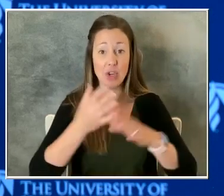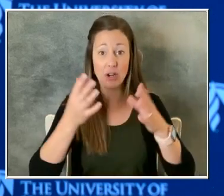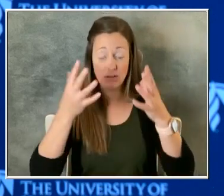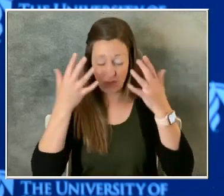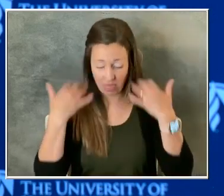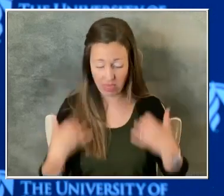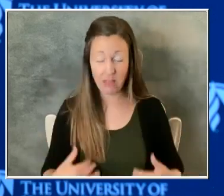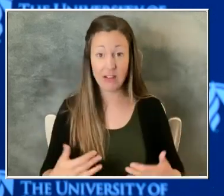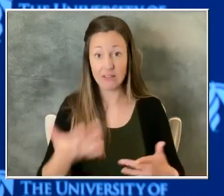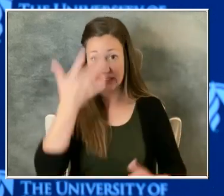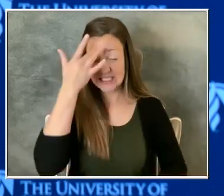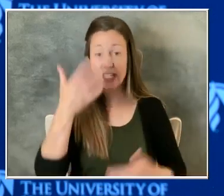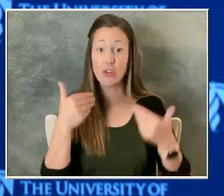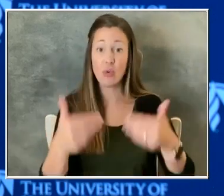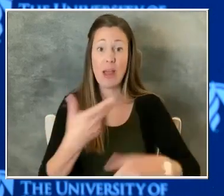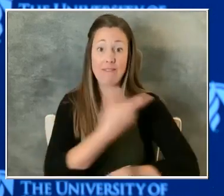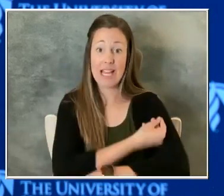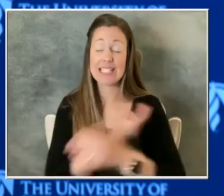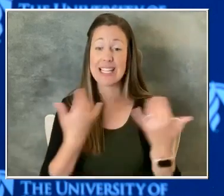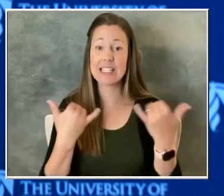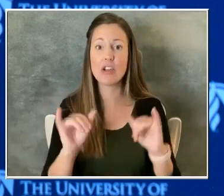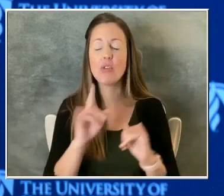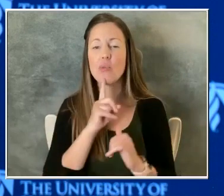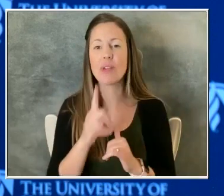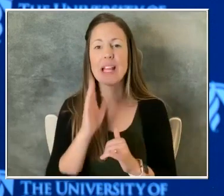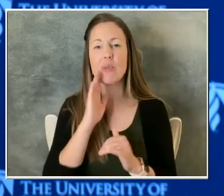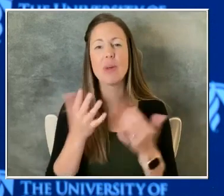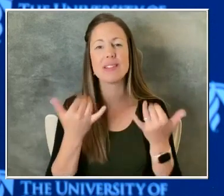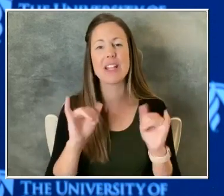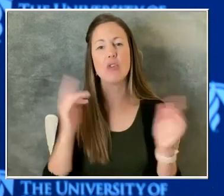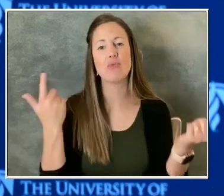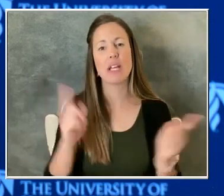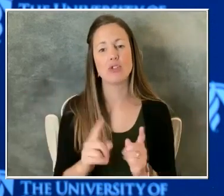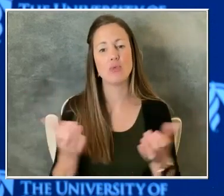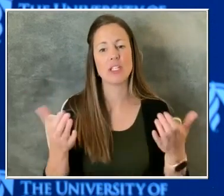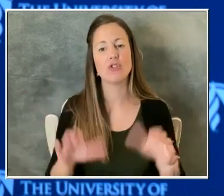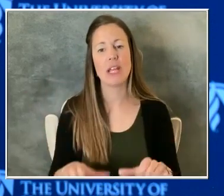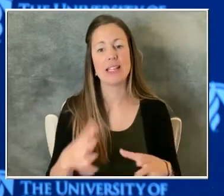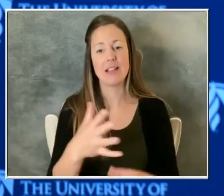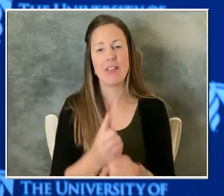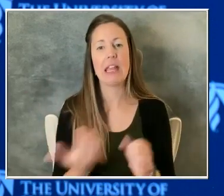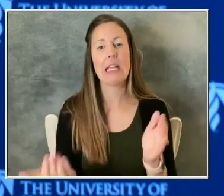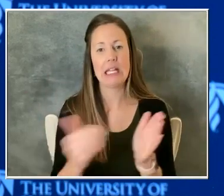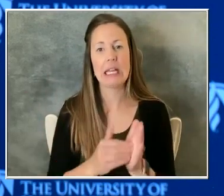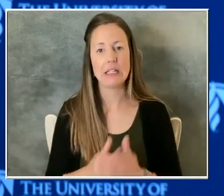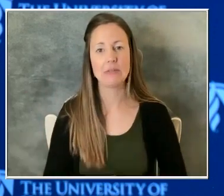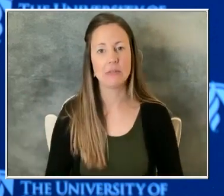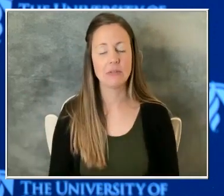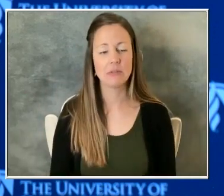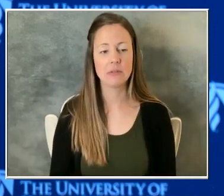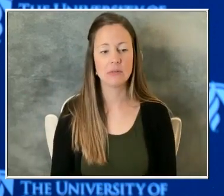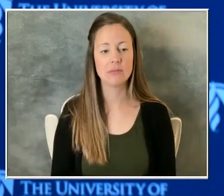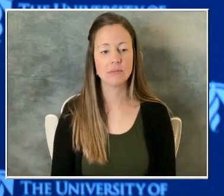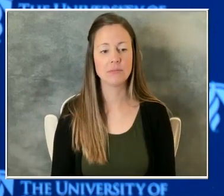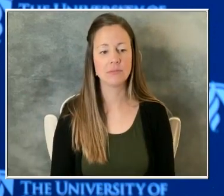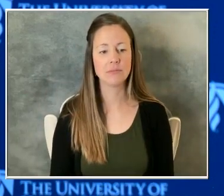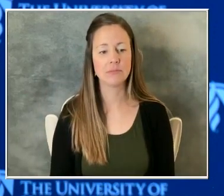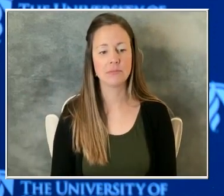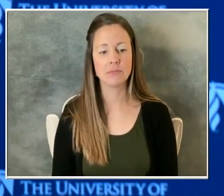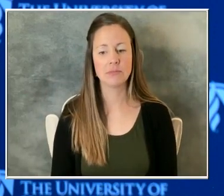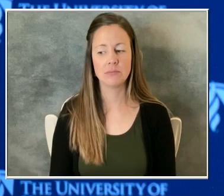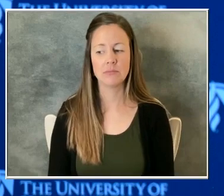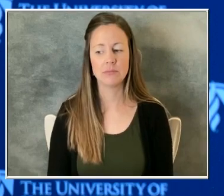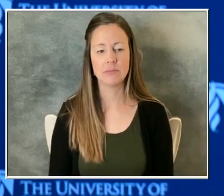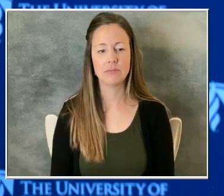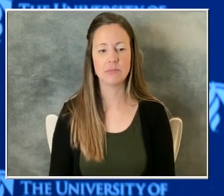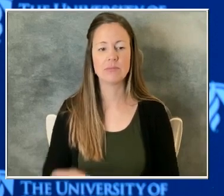the vaccine still, because it will still reduce your risk of getting shingles again. But other than that, yeah, don't